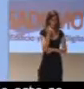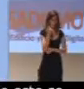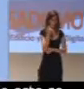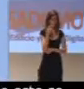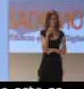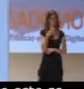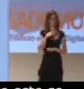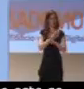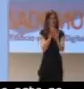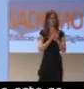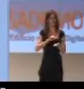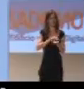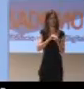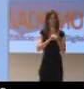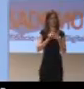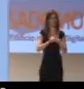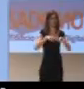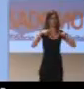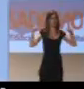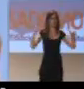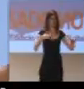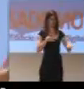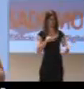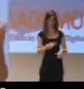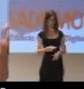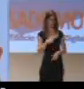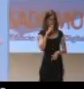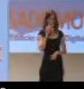install in your